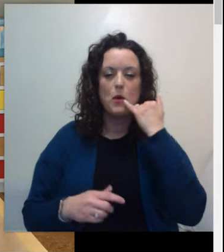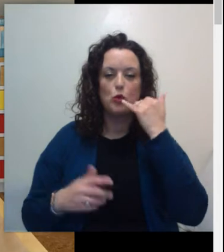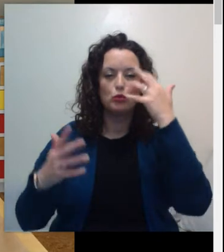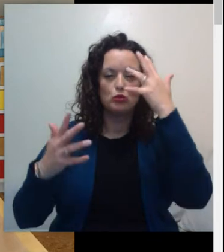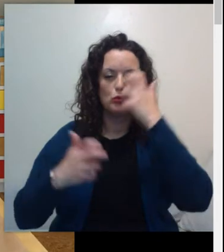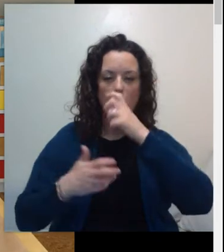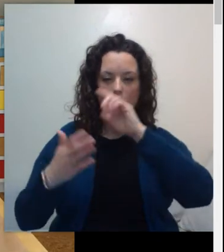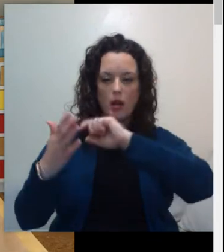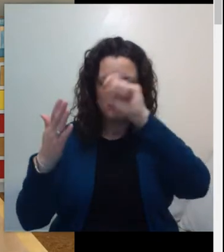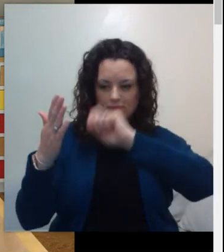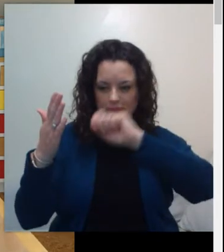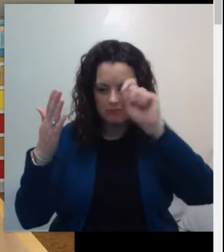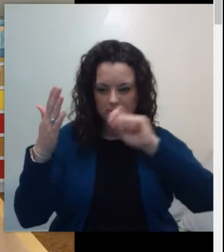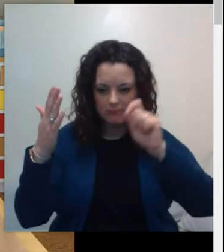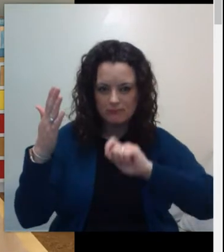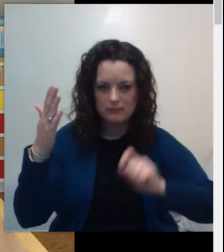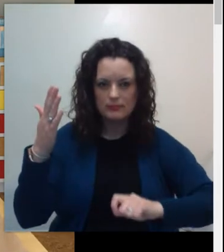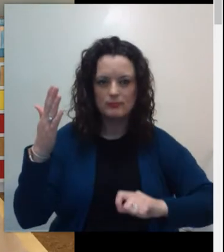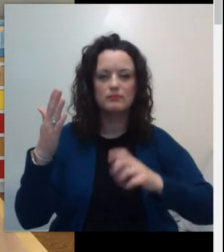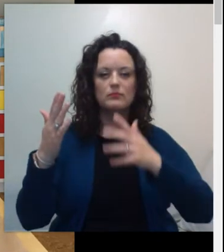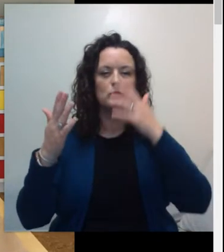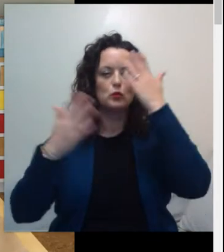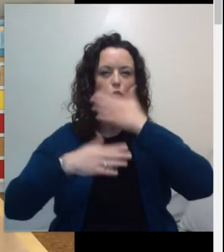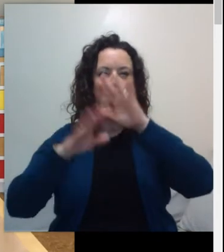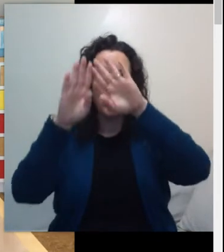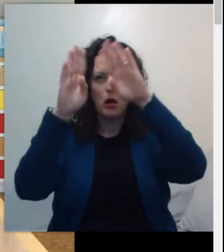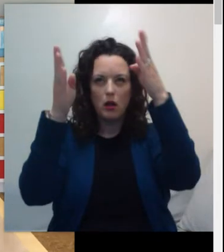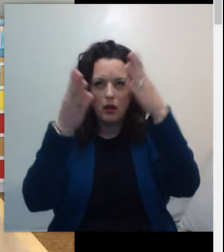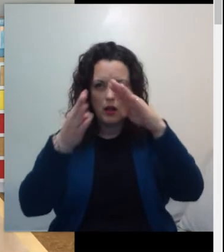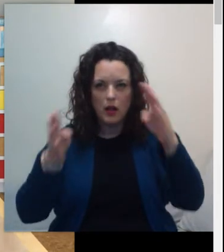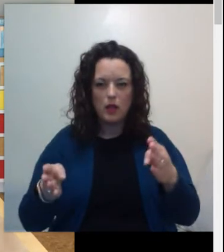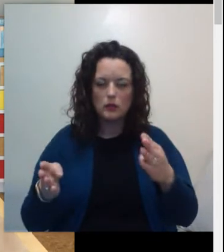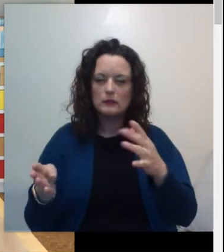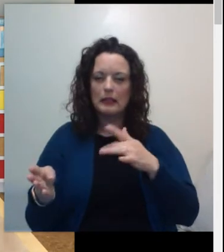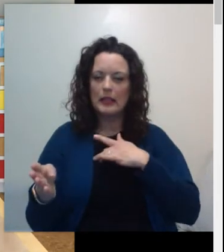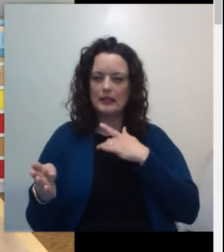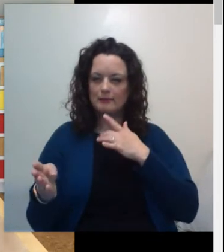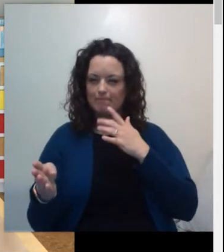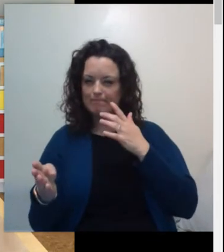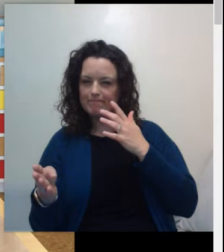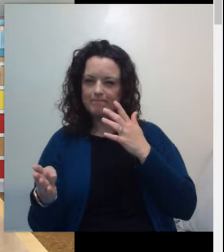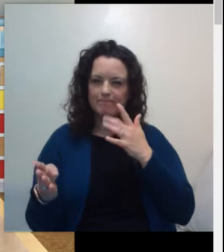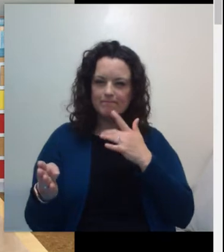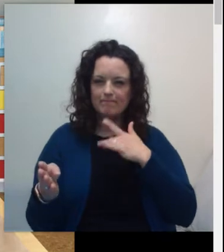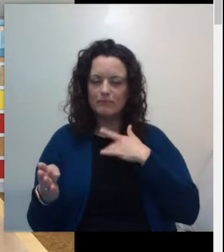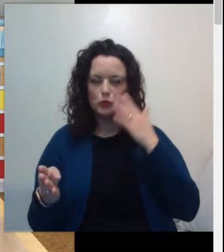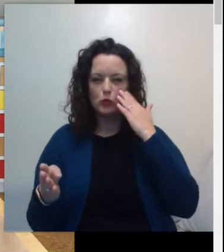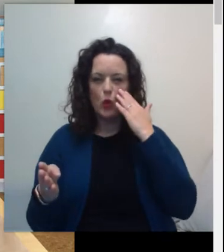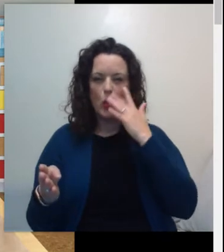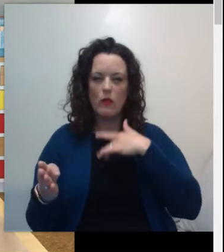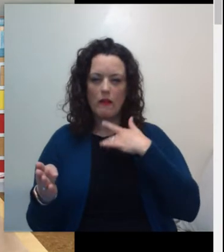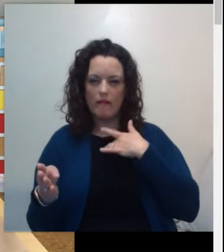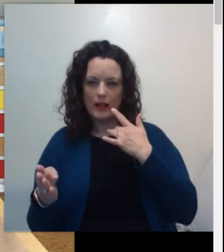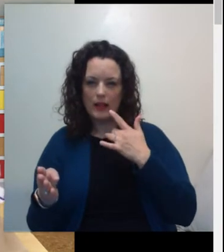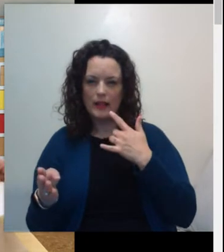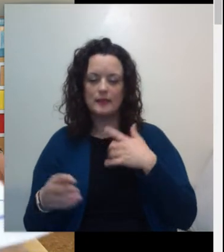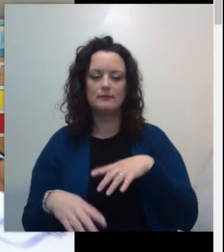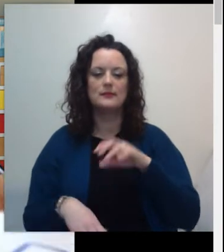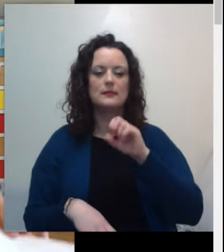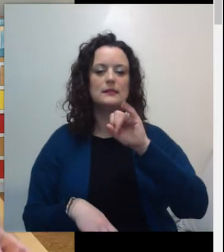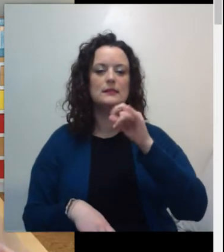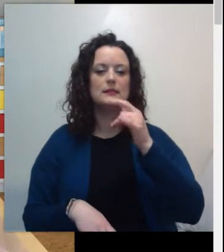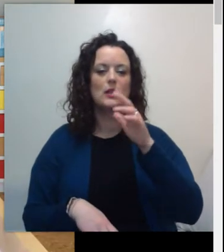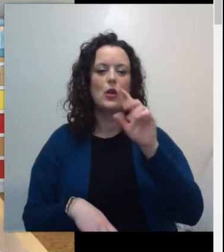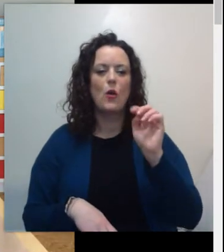like in a silhouette. It's a silly word, but it's the name of the French guy who invented it a couple hundred years